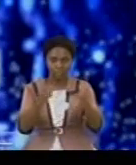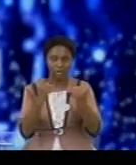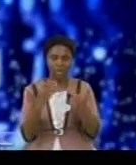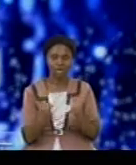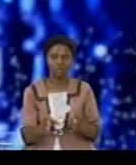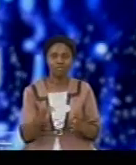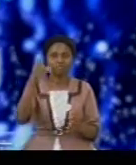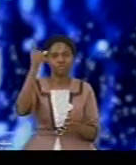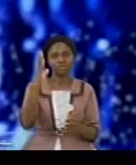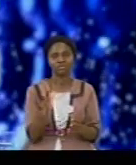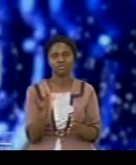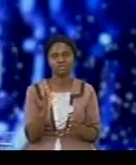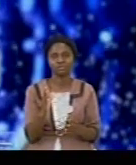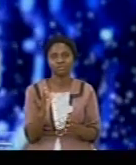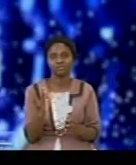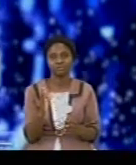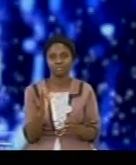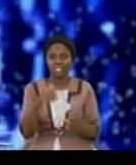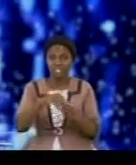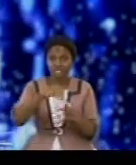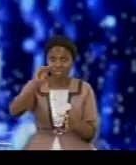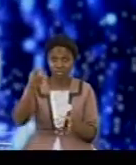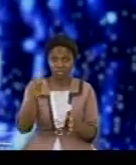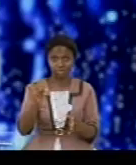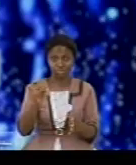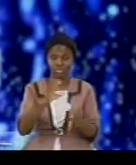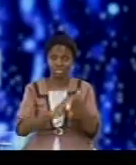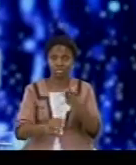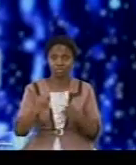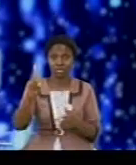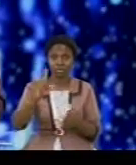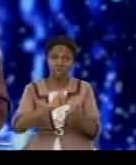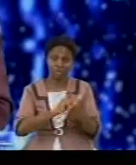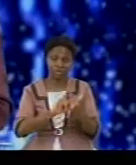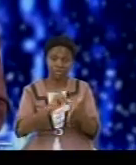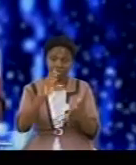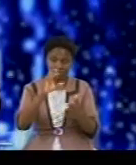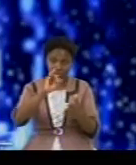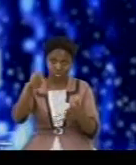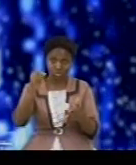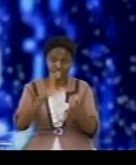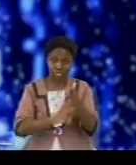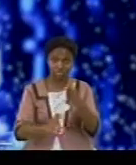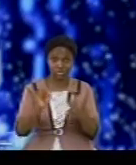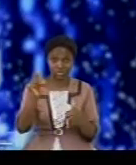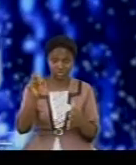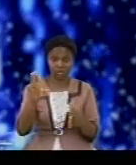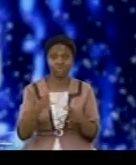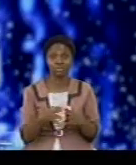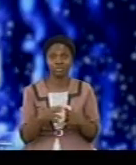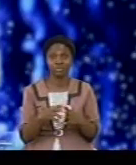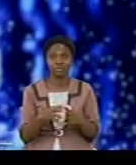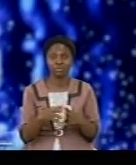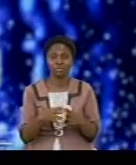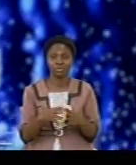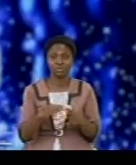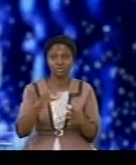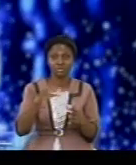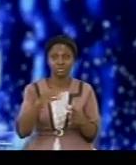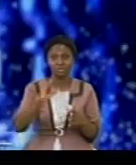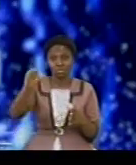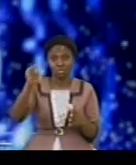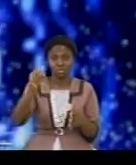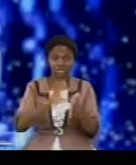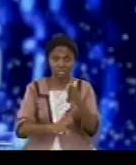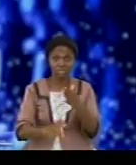12. Very clear, very explicit there. John chapter 12. But as many as